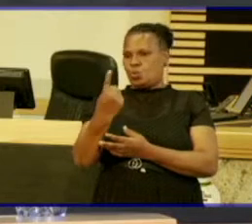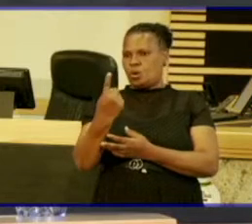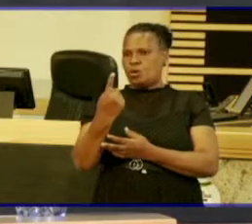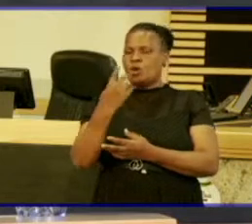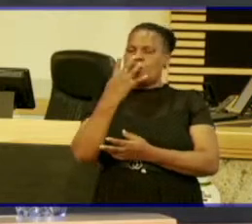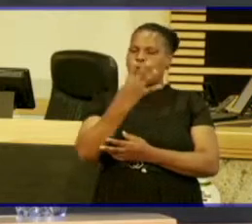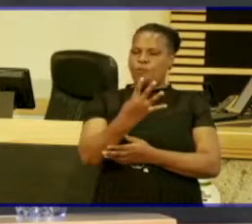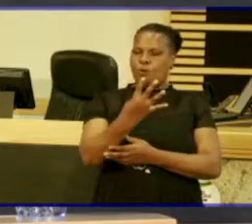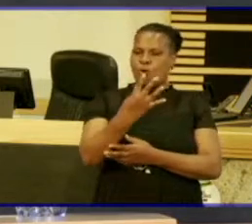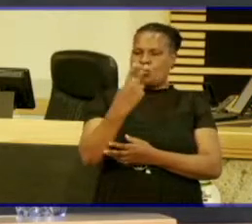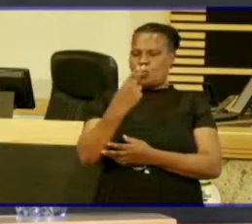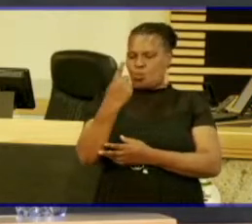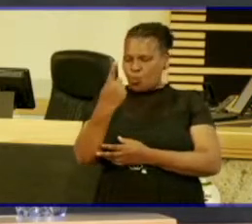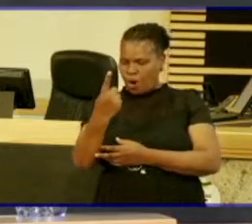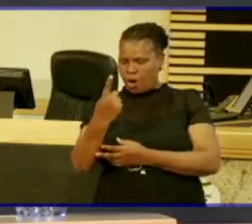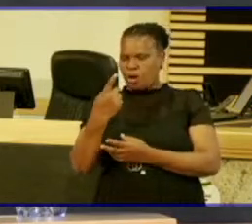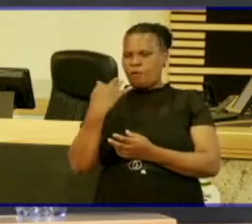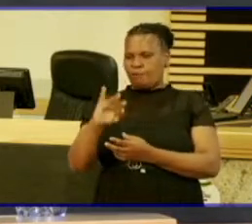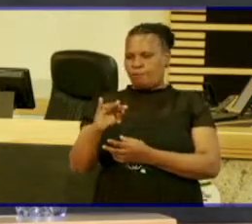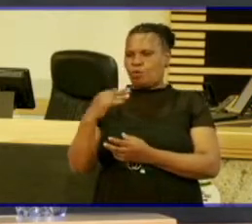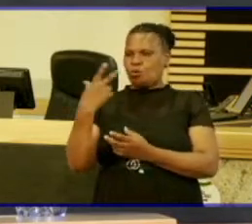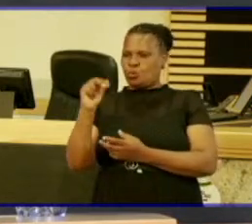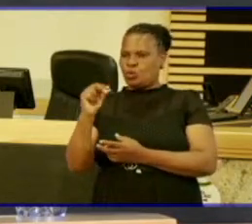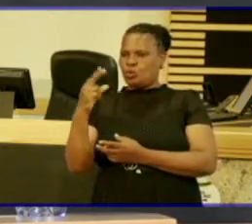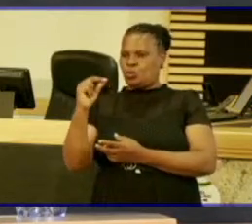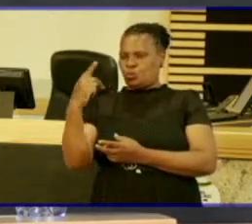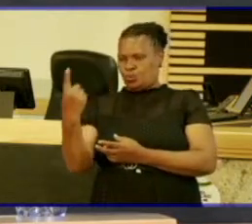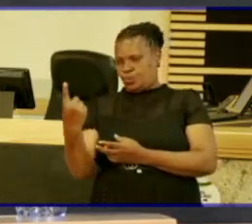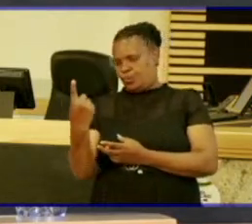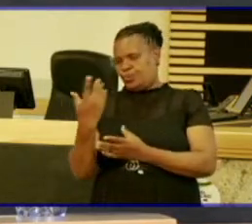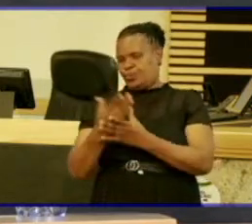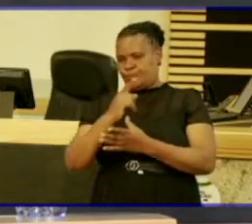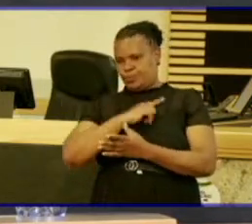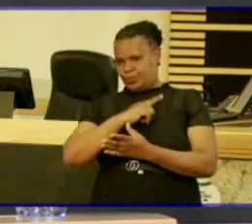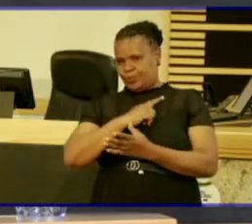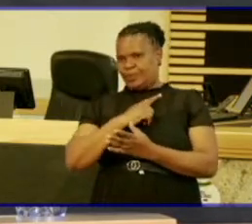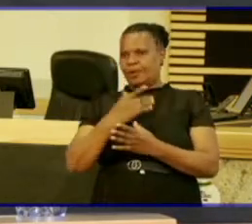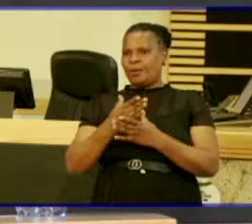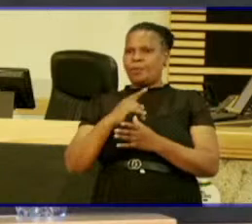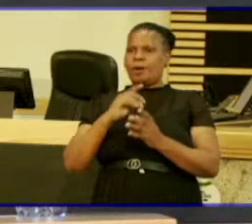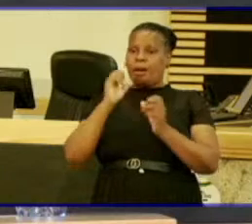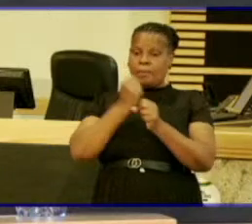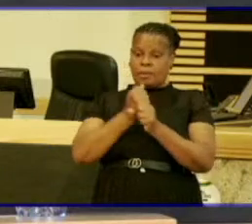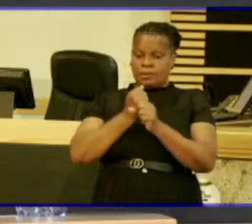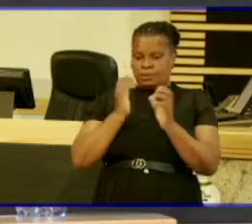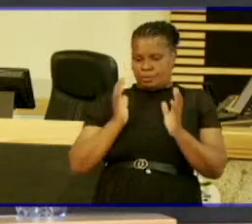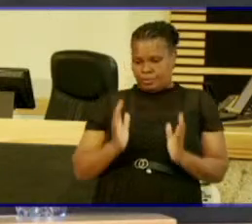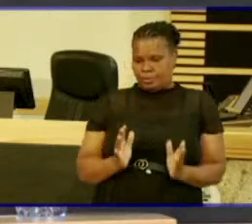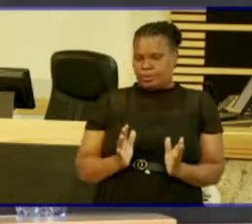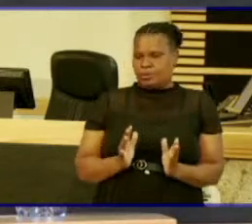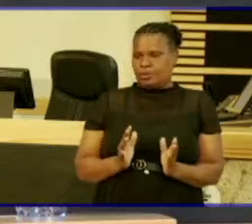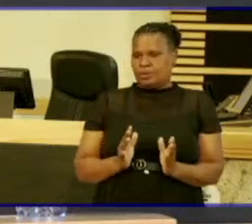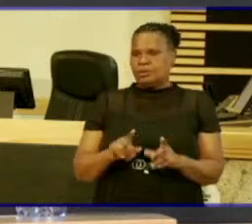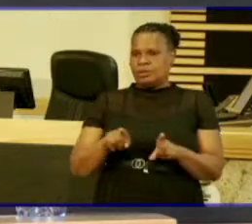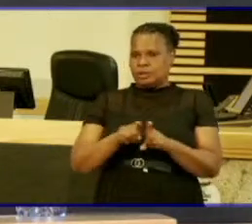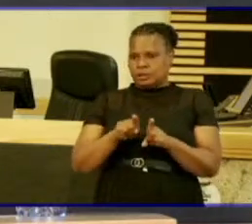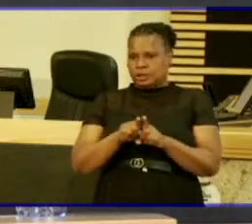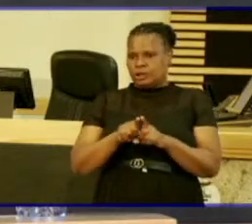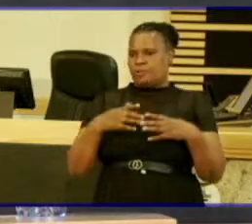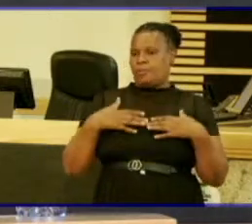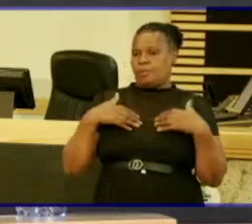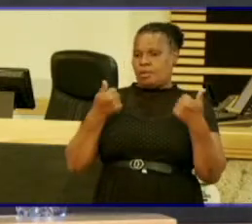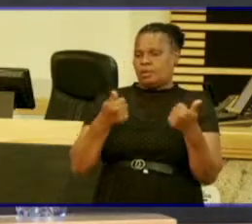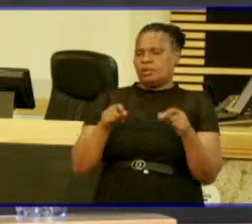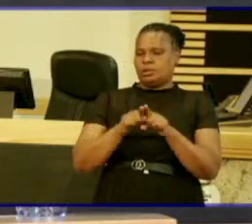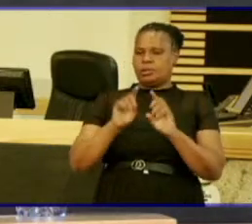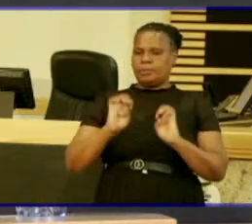in 2020-2021. The majority of these remaining 421 officials are in health and education. We are